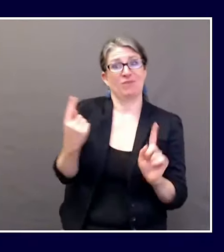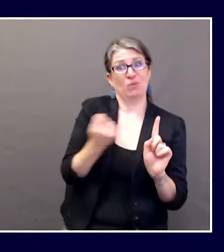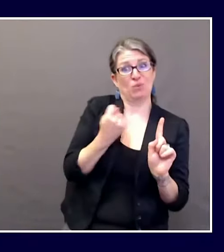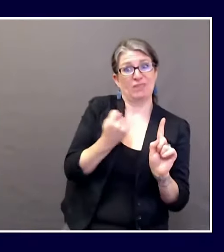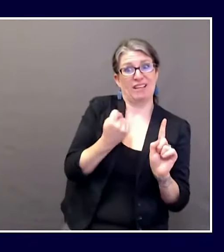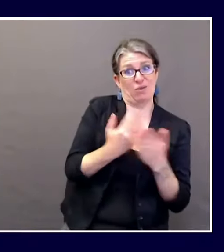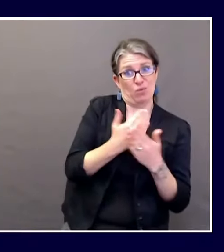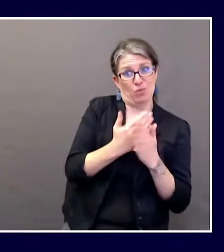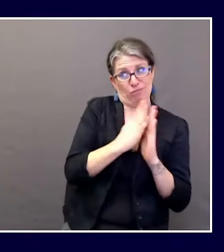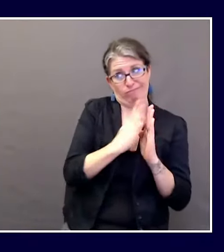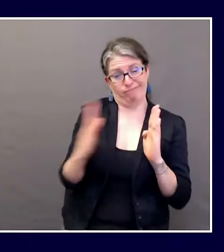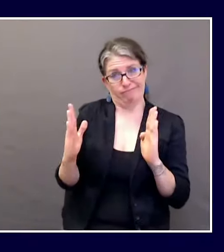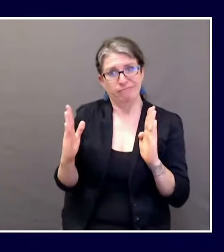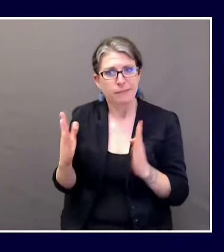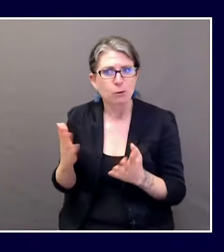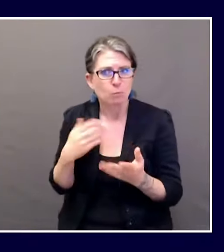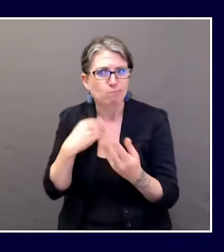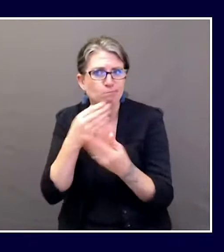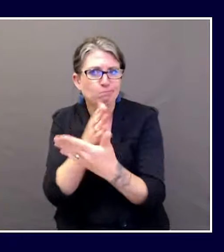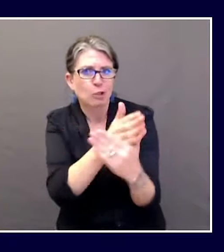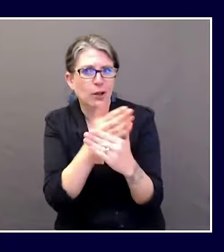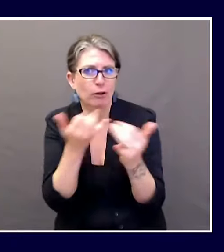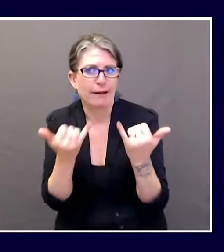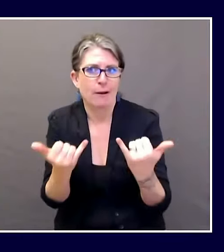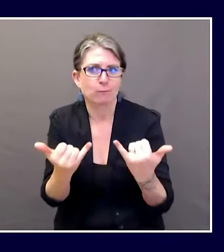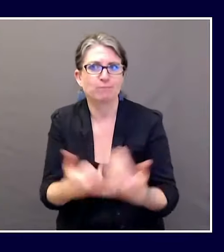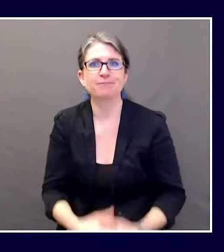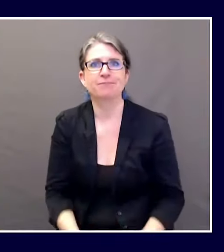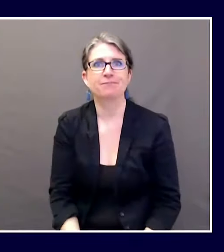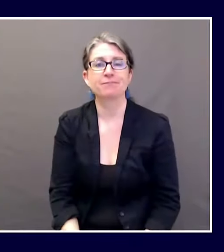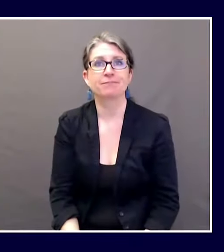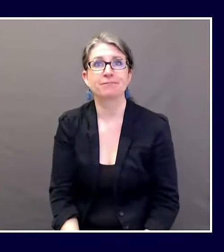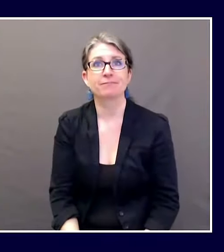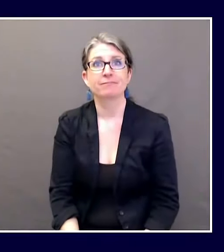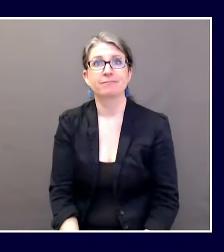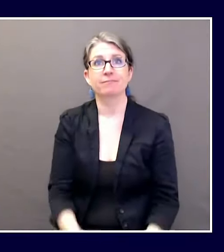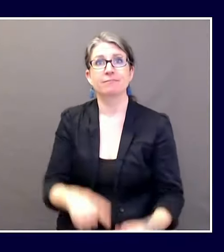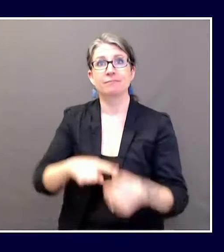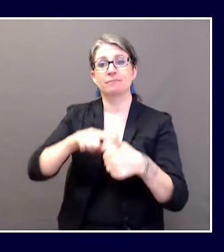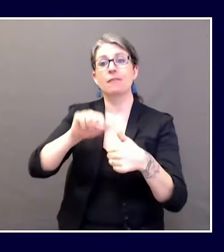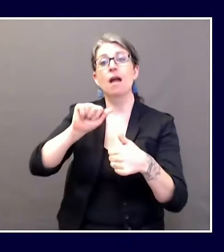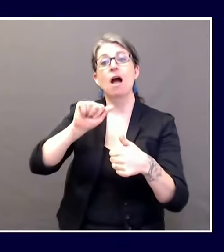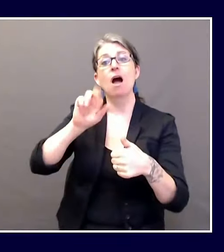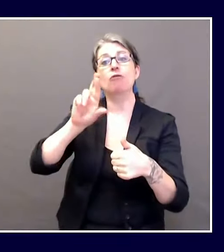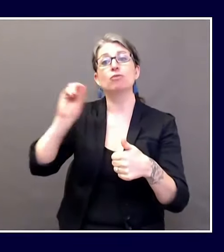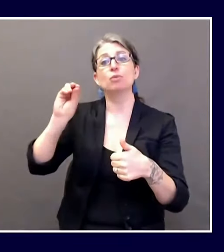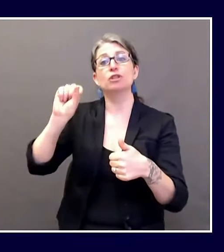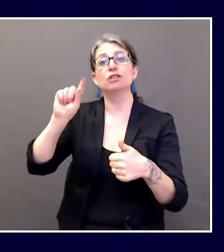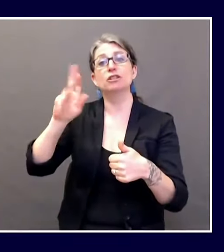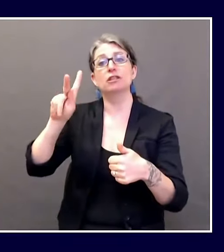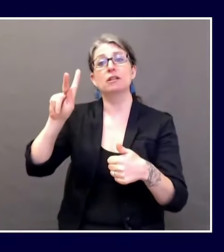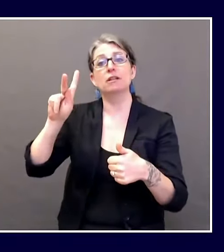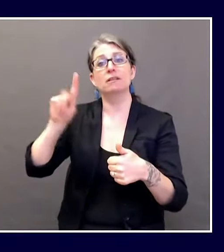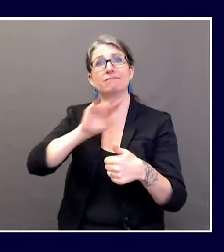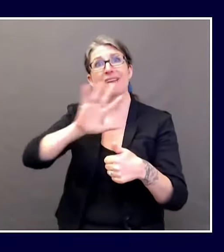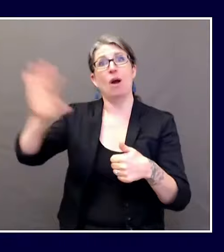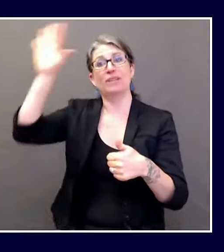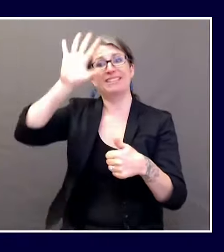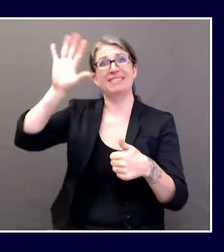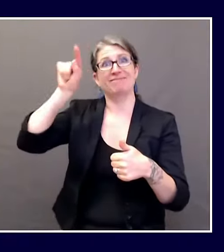of those epidemiological investigations is at the Aroostook County Jail, where we are aware of 4 cases of